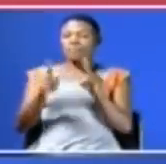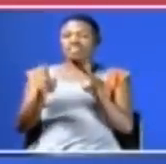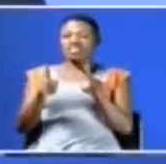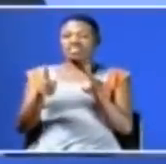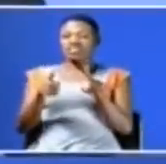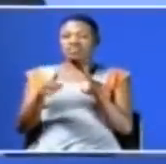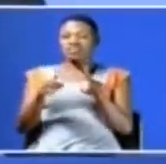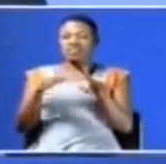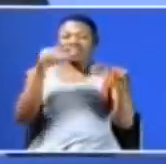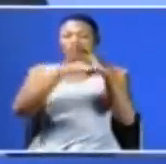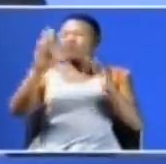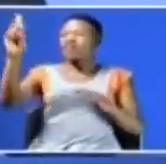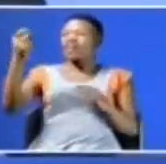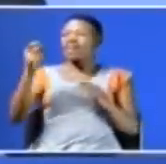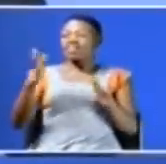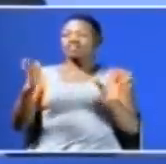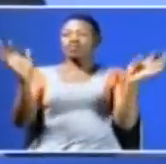to do with Kenyans.